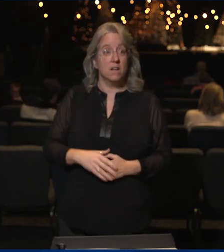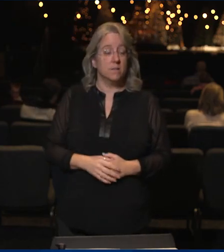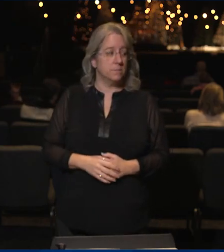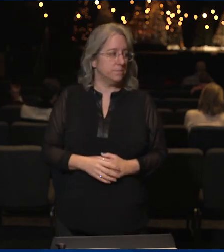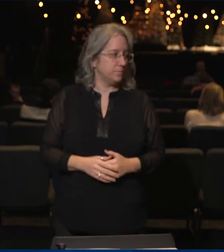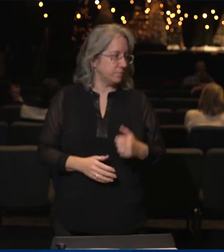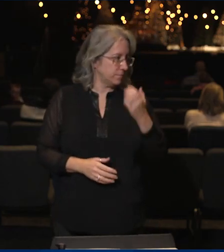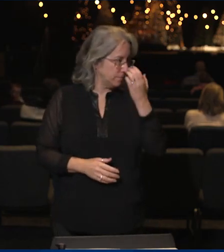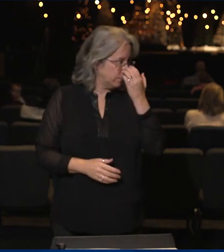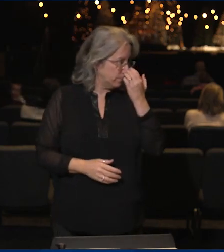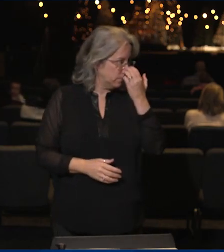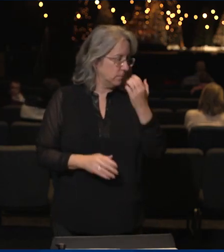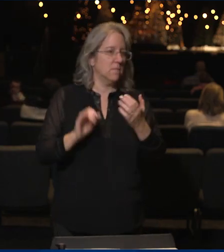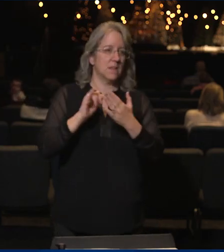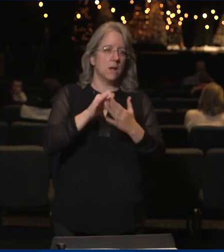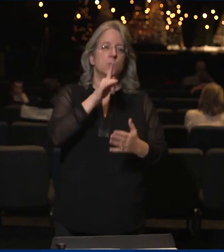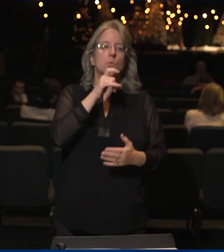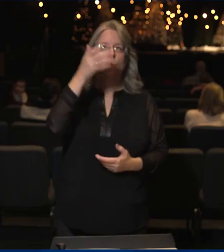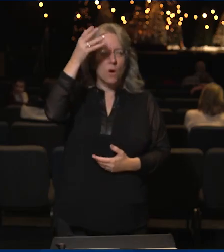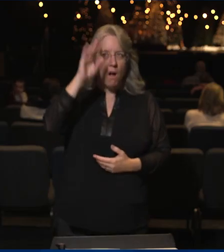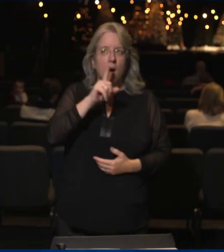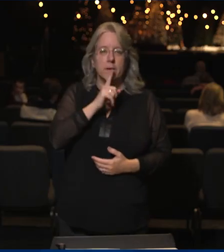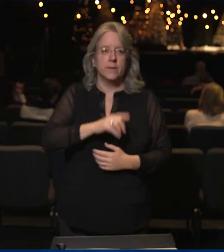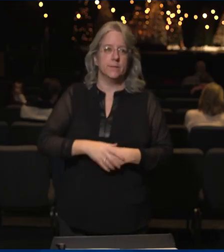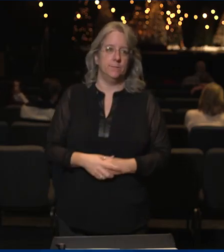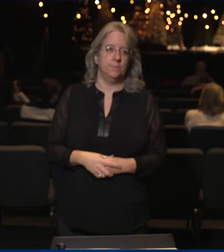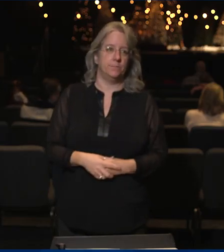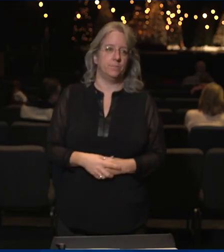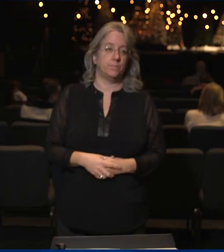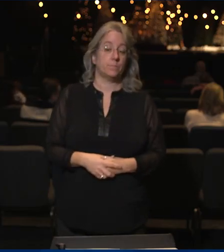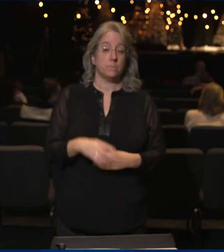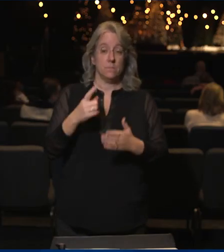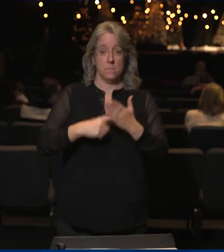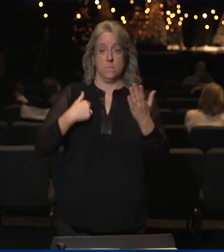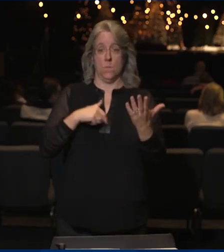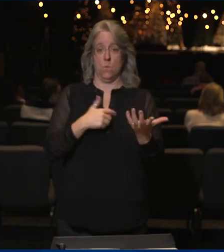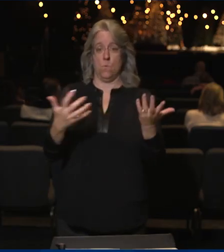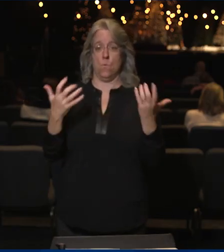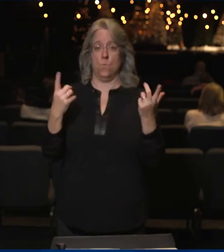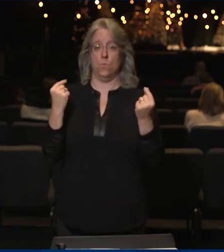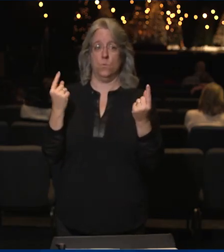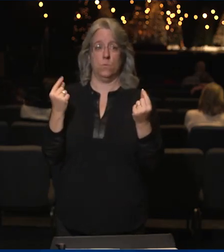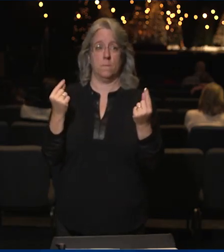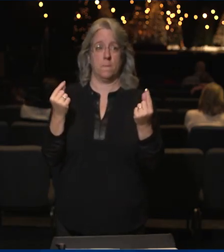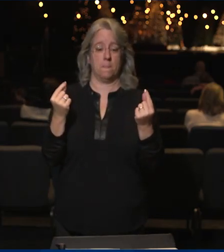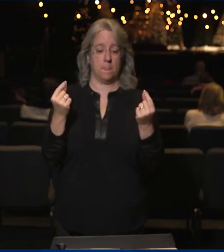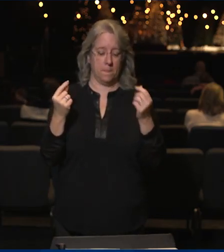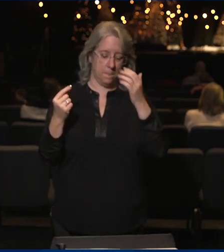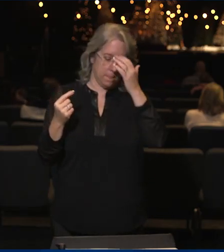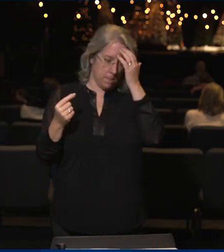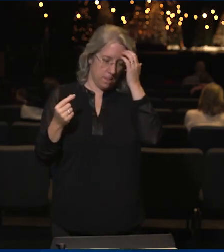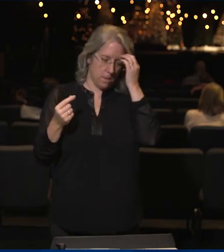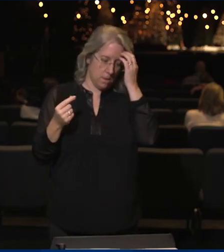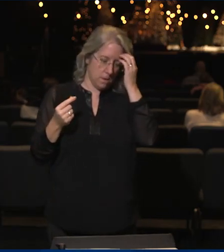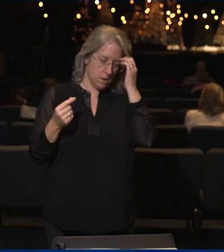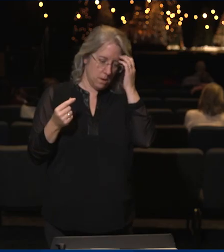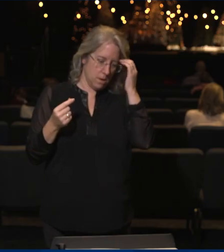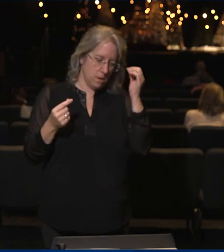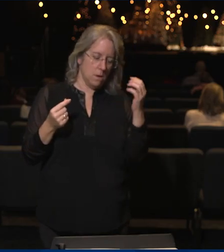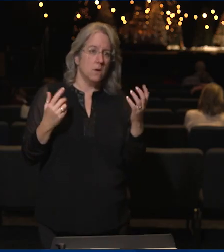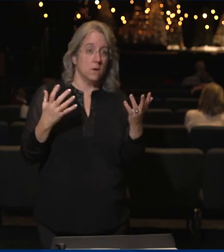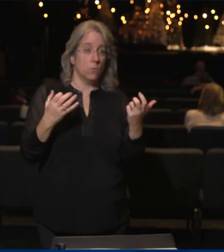God is. And so what we want to do is just really quiet